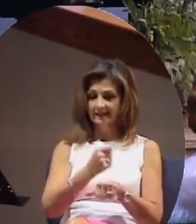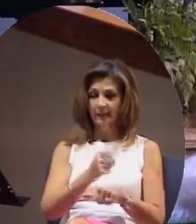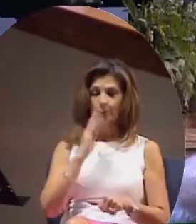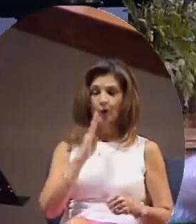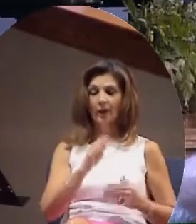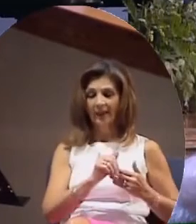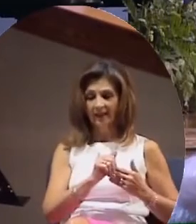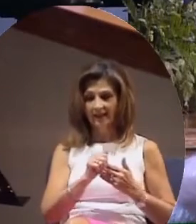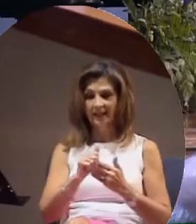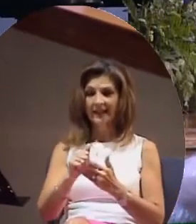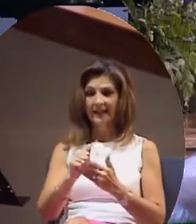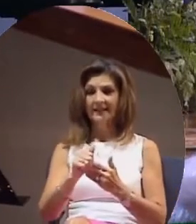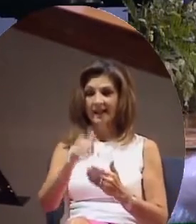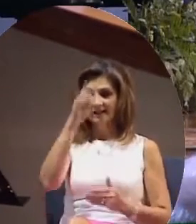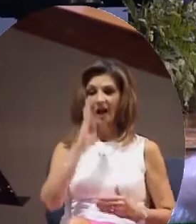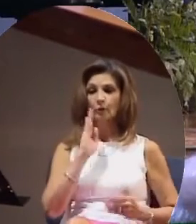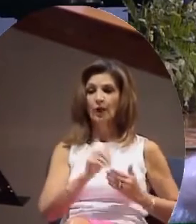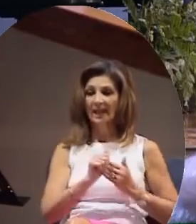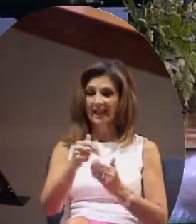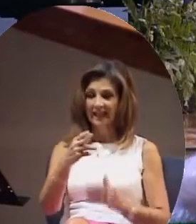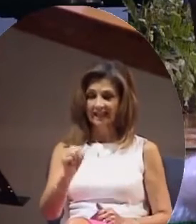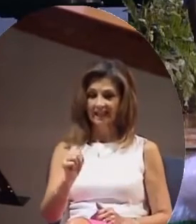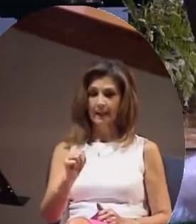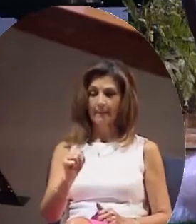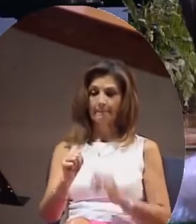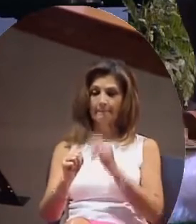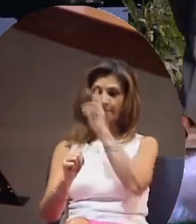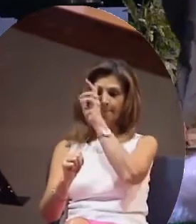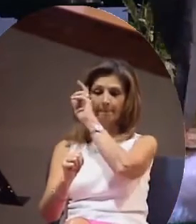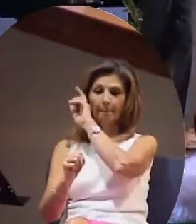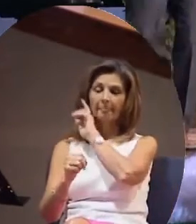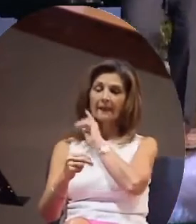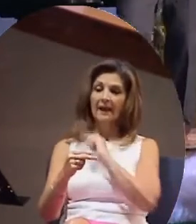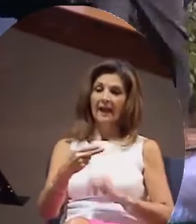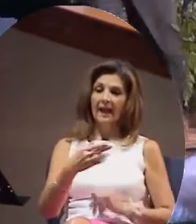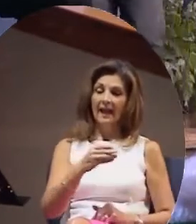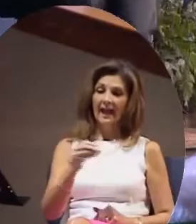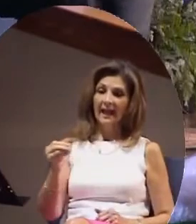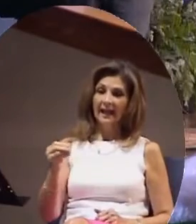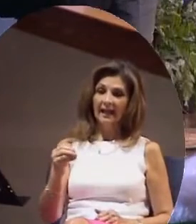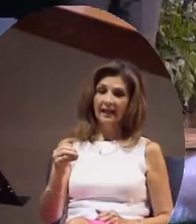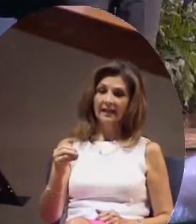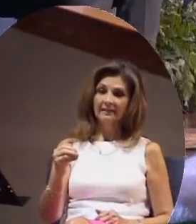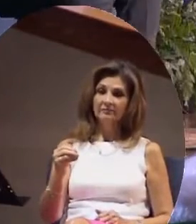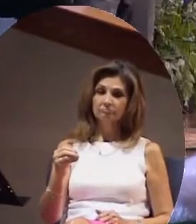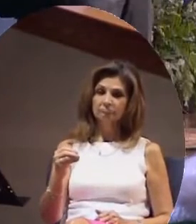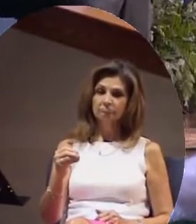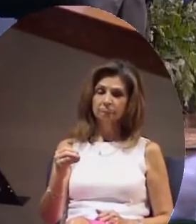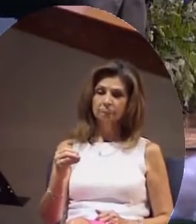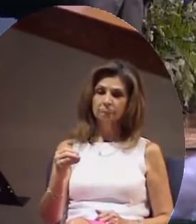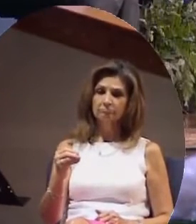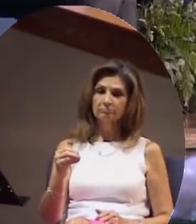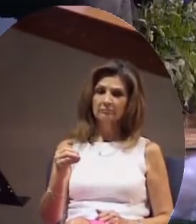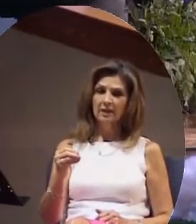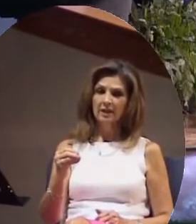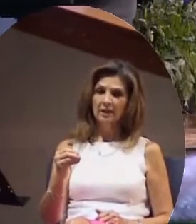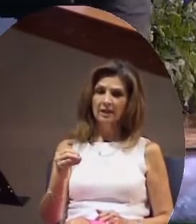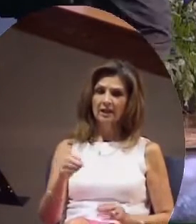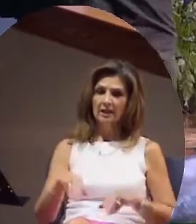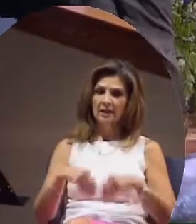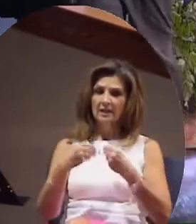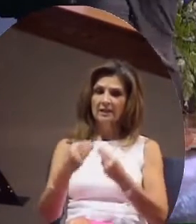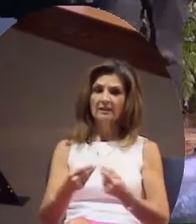that man. And that man will give an account, Hebrews 13, by himself of this great